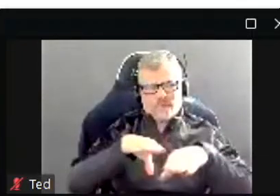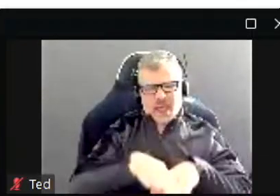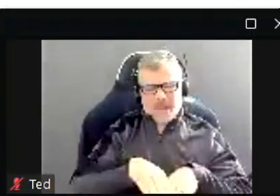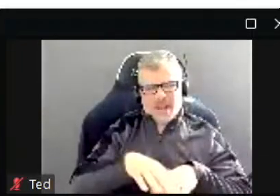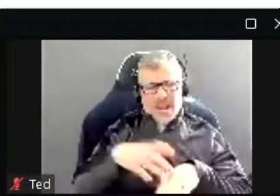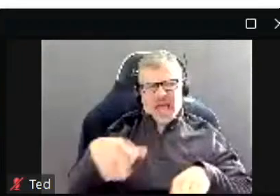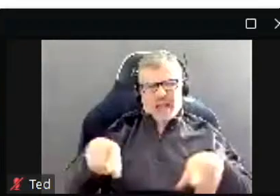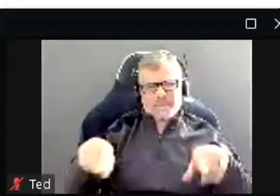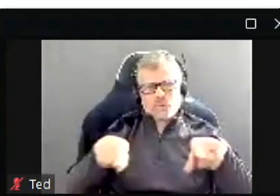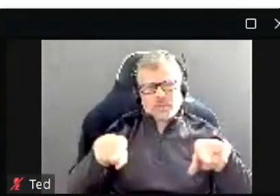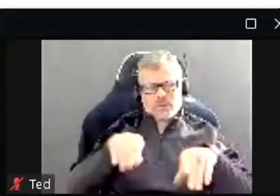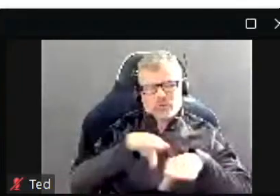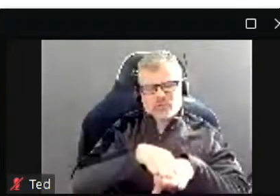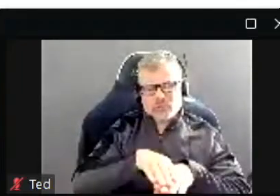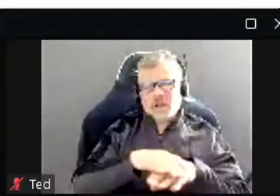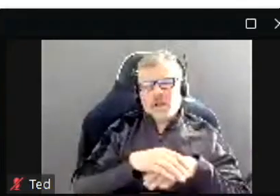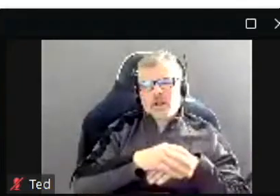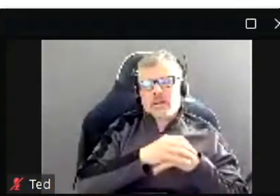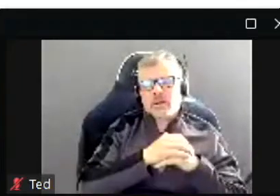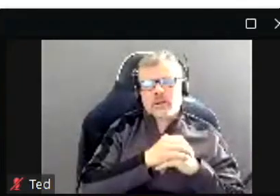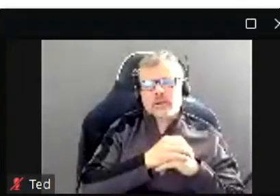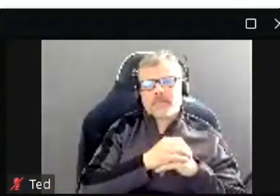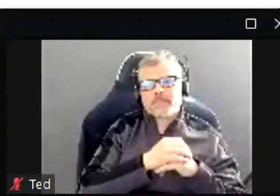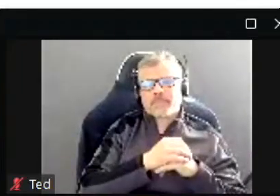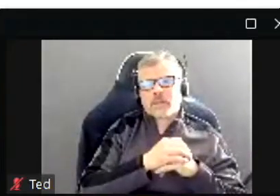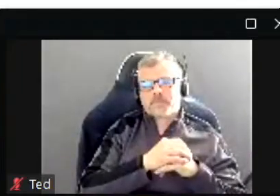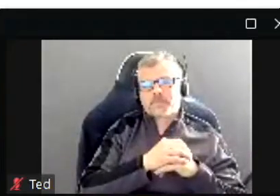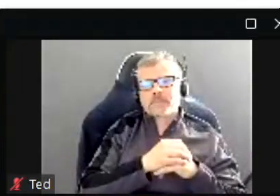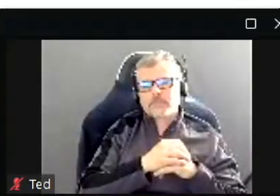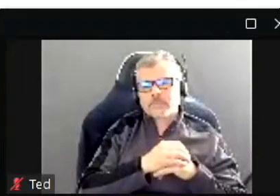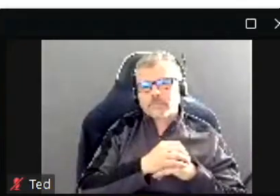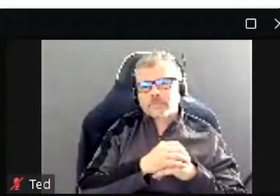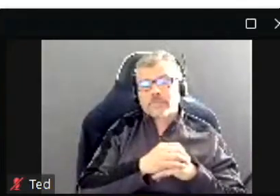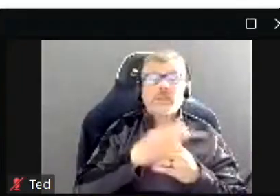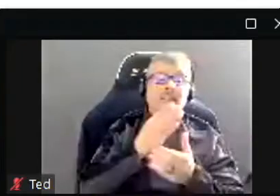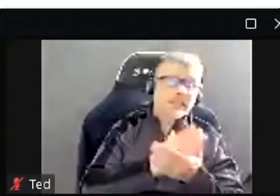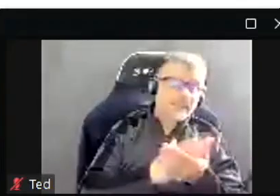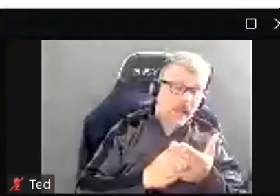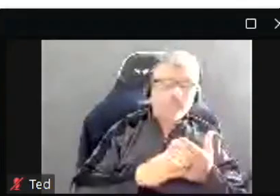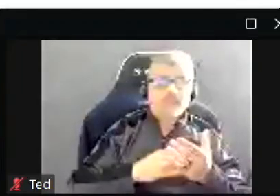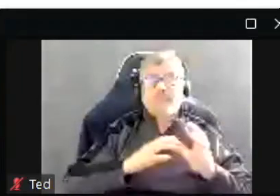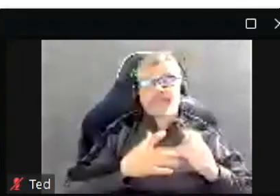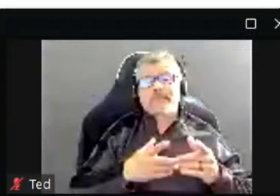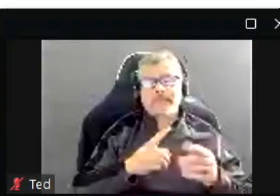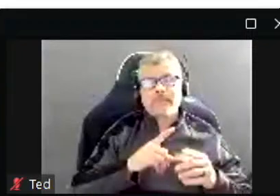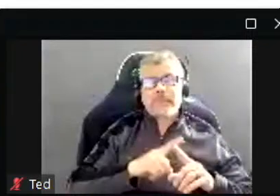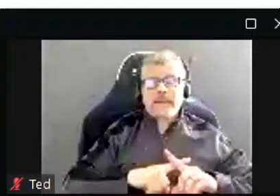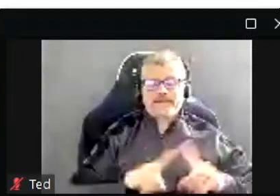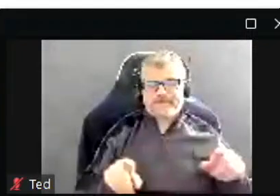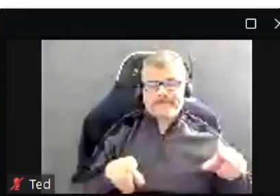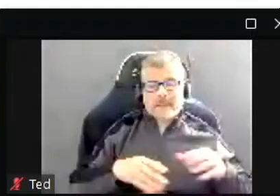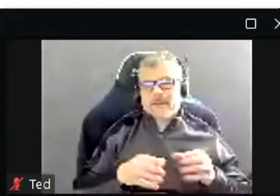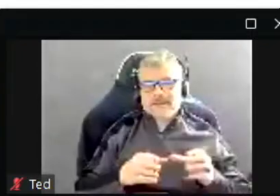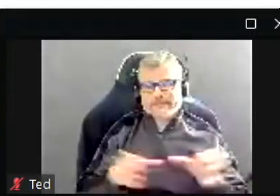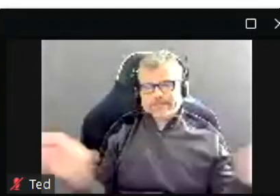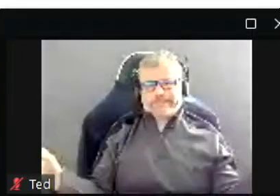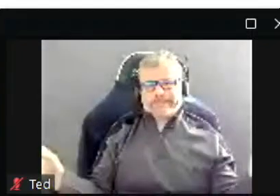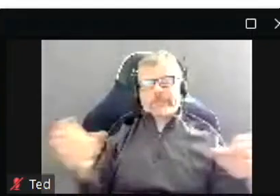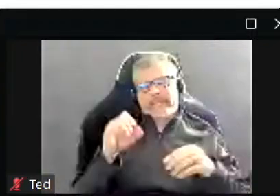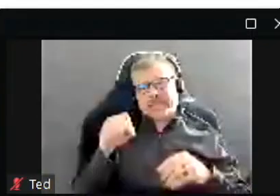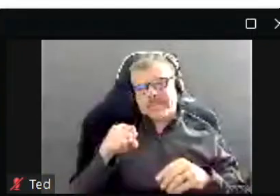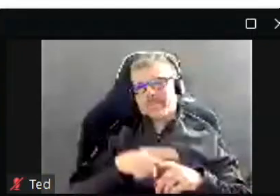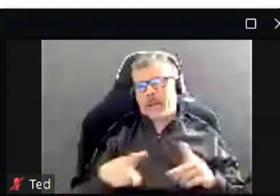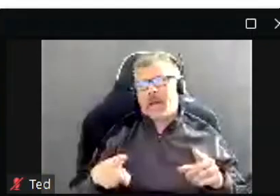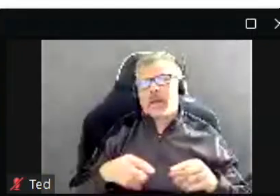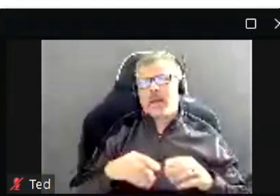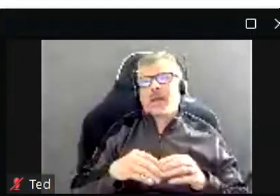I think in some systems, there's a fairly large divergence between those paths. But I thought your comment that they're far more